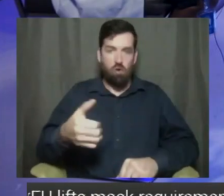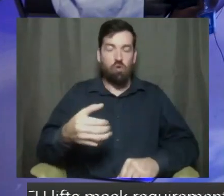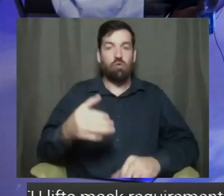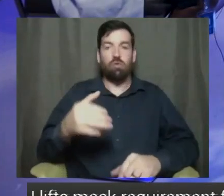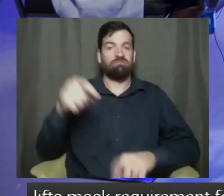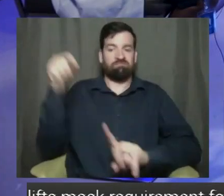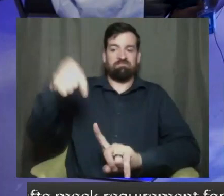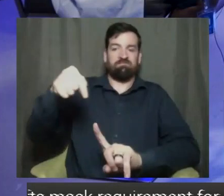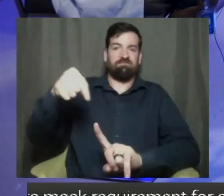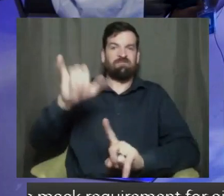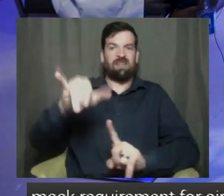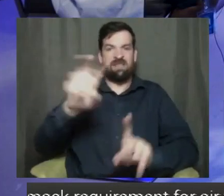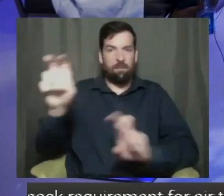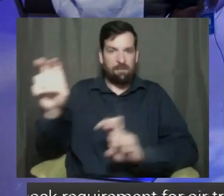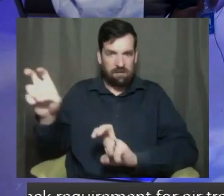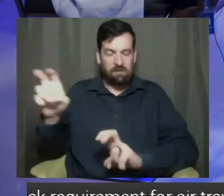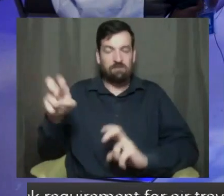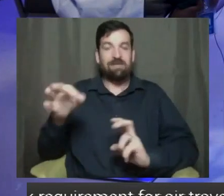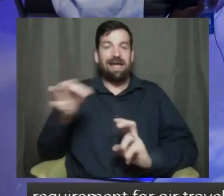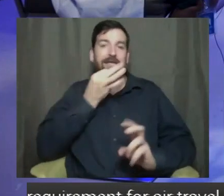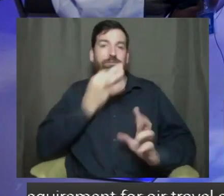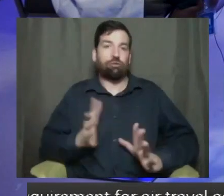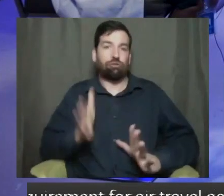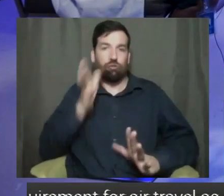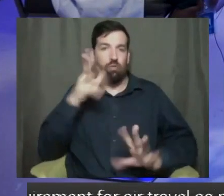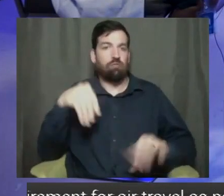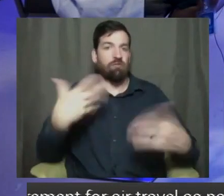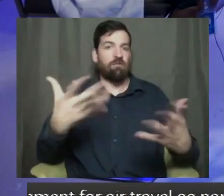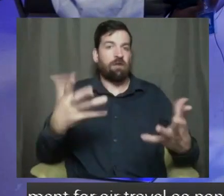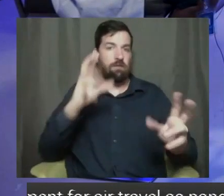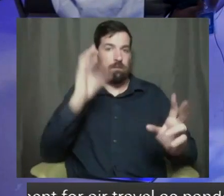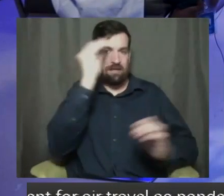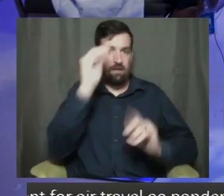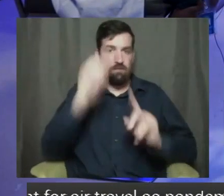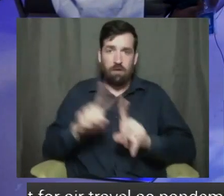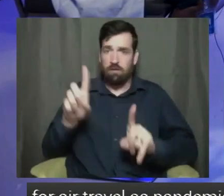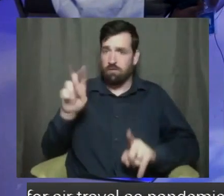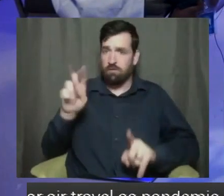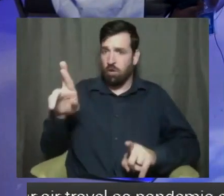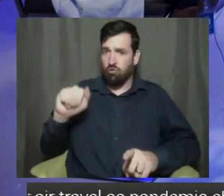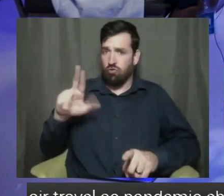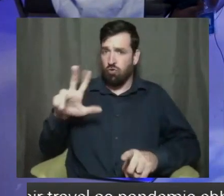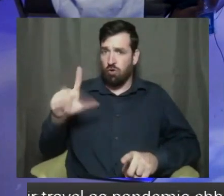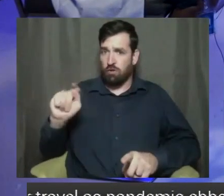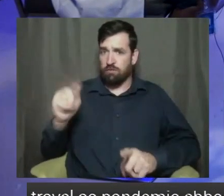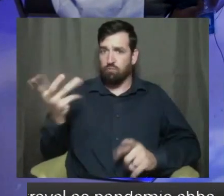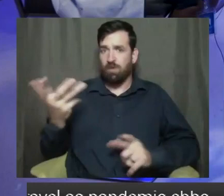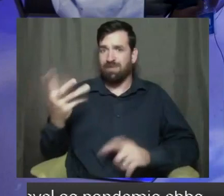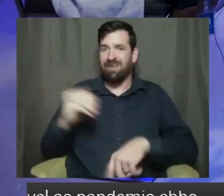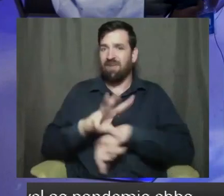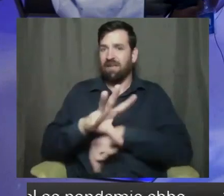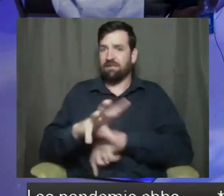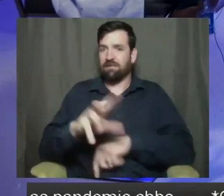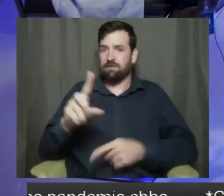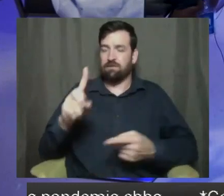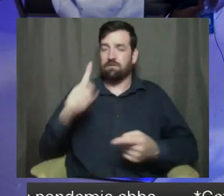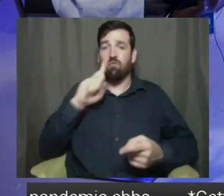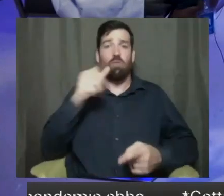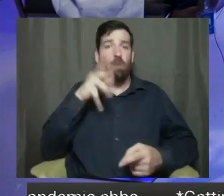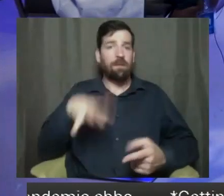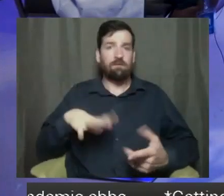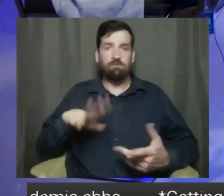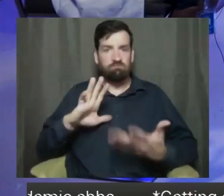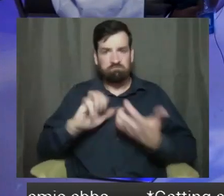specifically who will give their expert opinions. But Dr. Ault, I have to ask you, what kind of advice would you give to women, and how has the breastfeeding conversation come